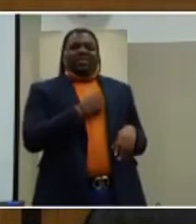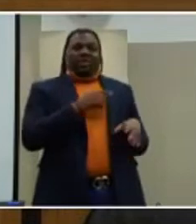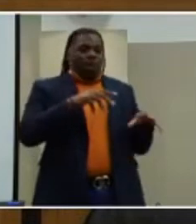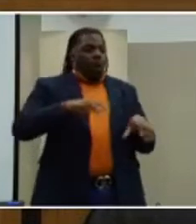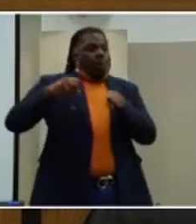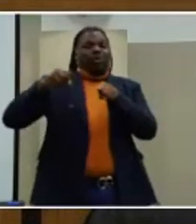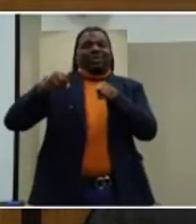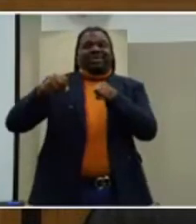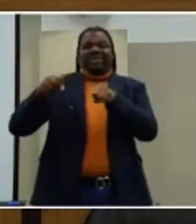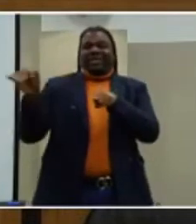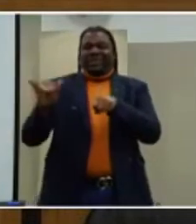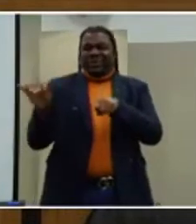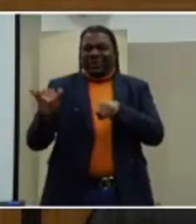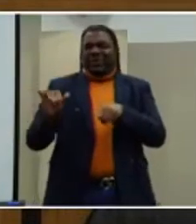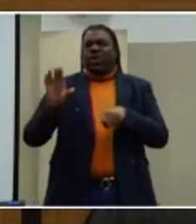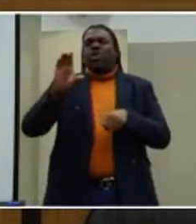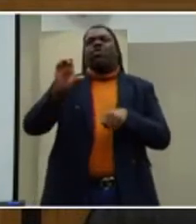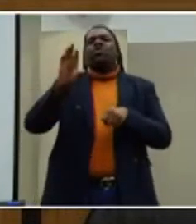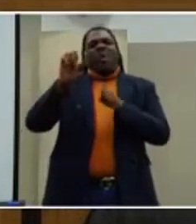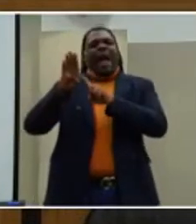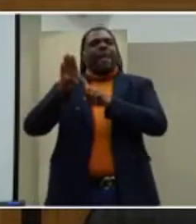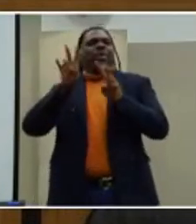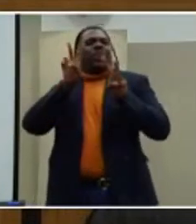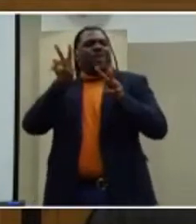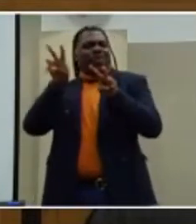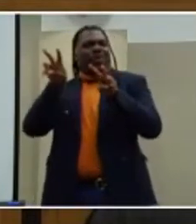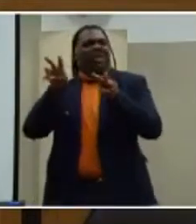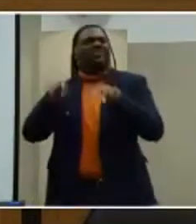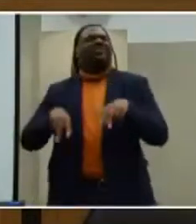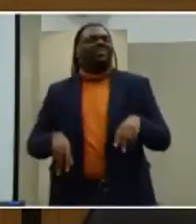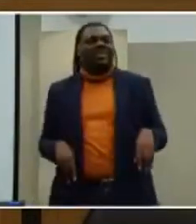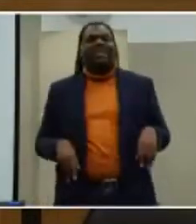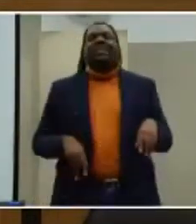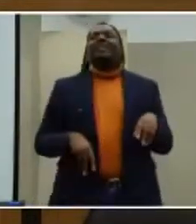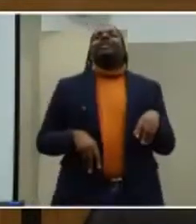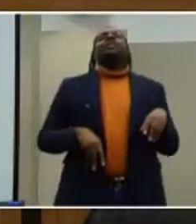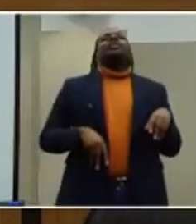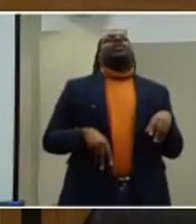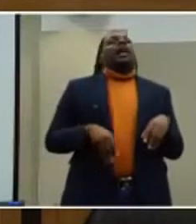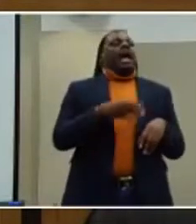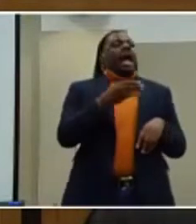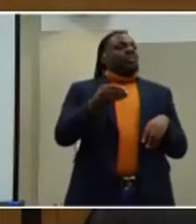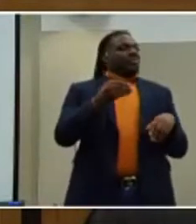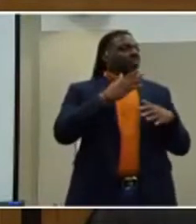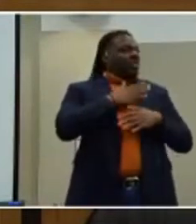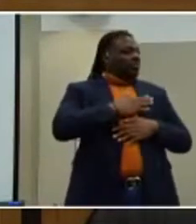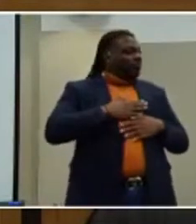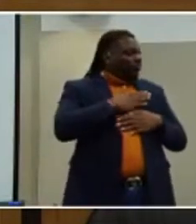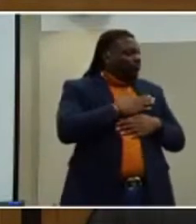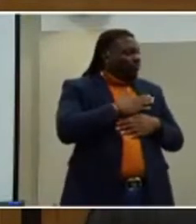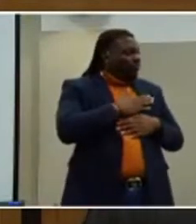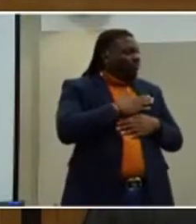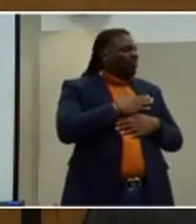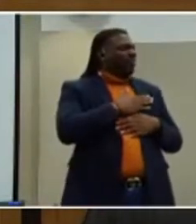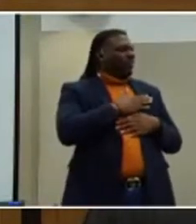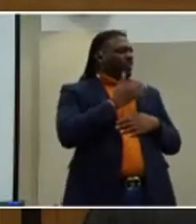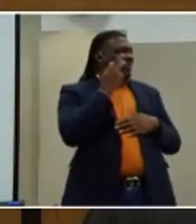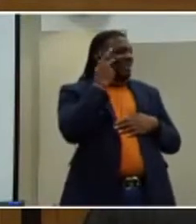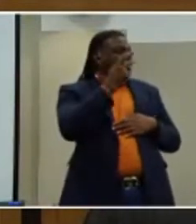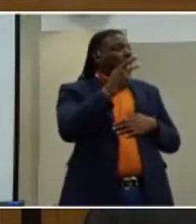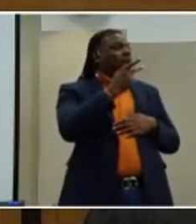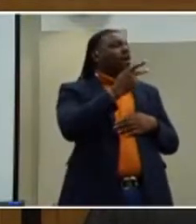hosting you. We also I'm so glad that you got a chance to see the Chesapeake Regional Adaptive Boating